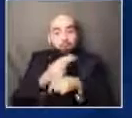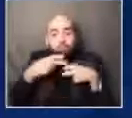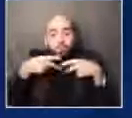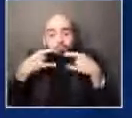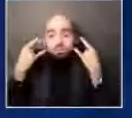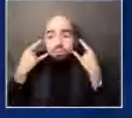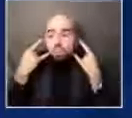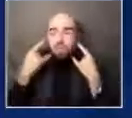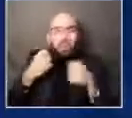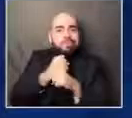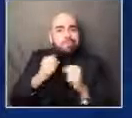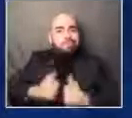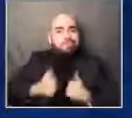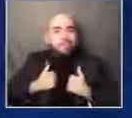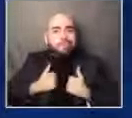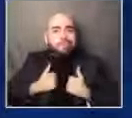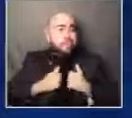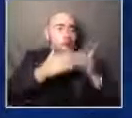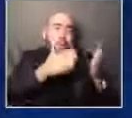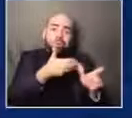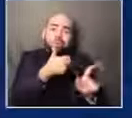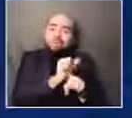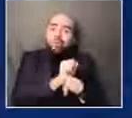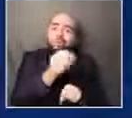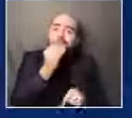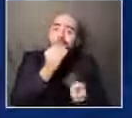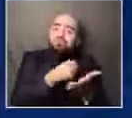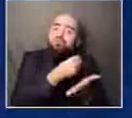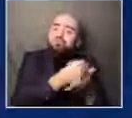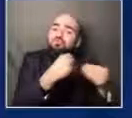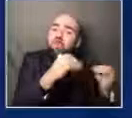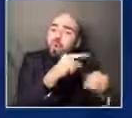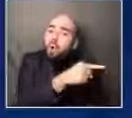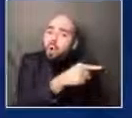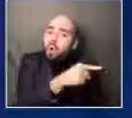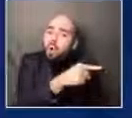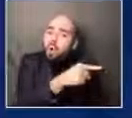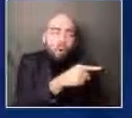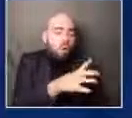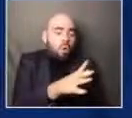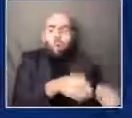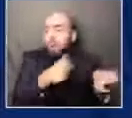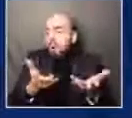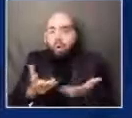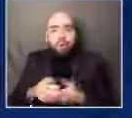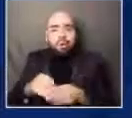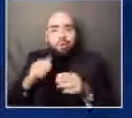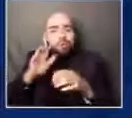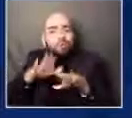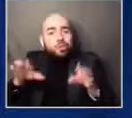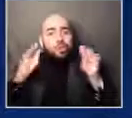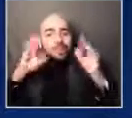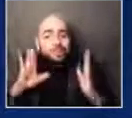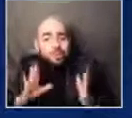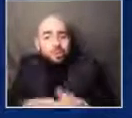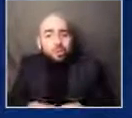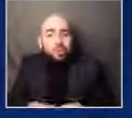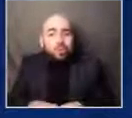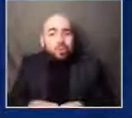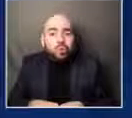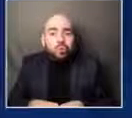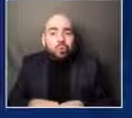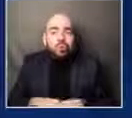member of your place of worship. Maybe it saves the lives of one of your children's teachers. Maybe it saves your